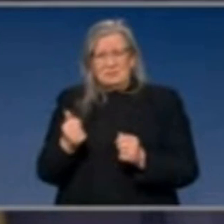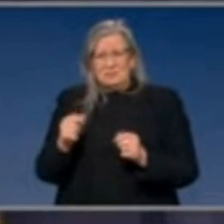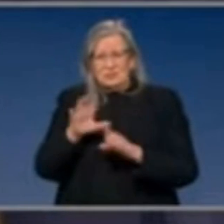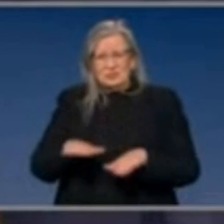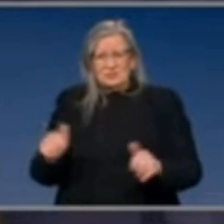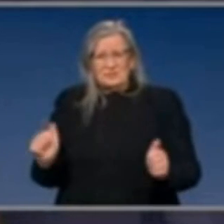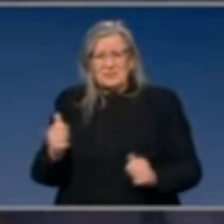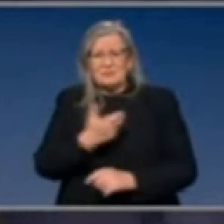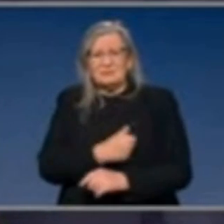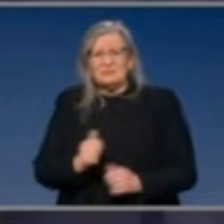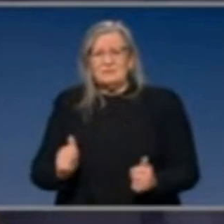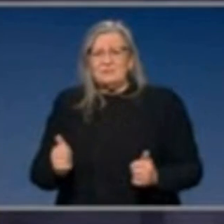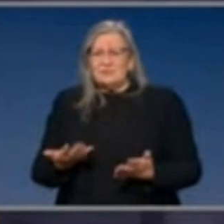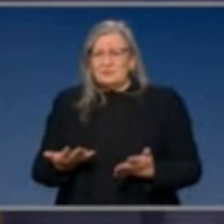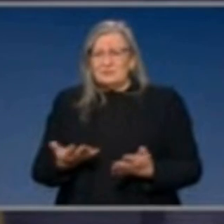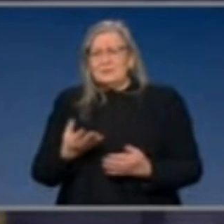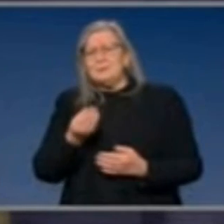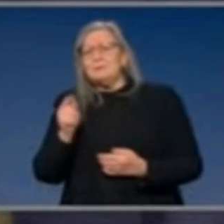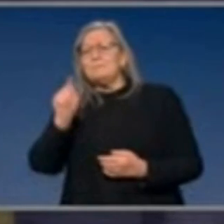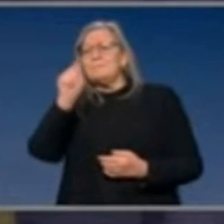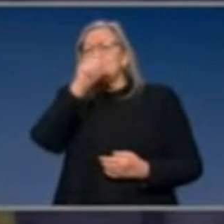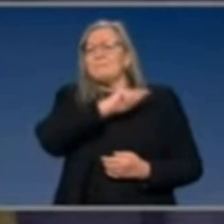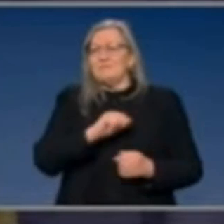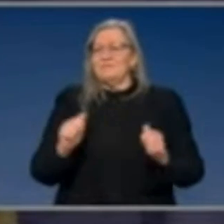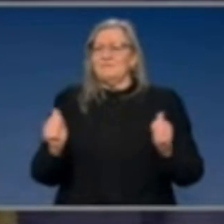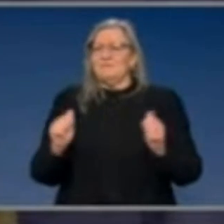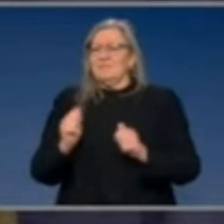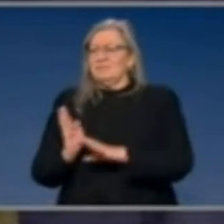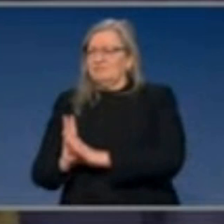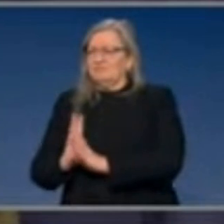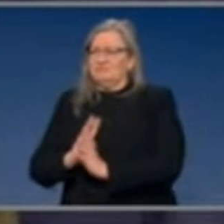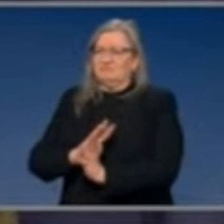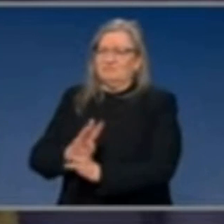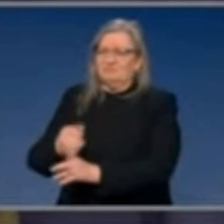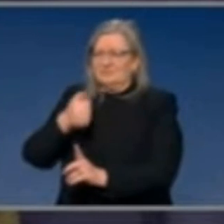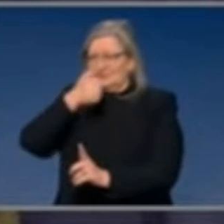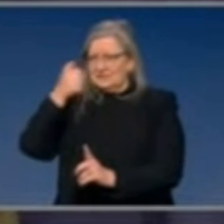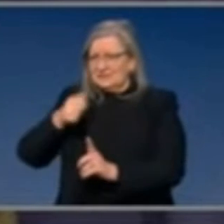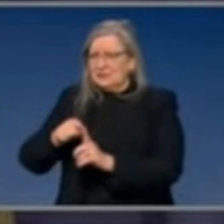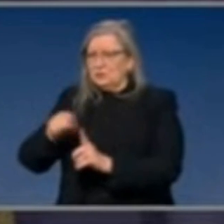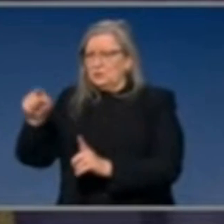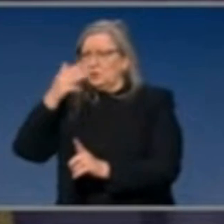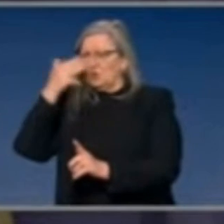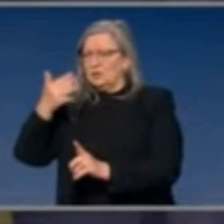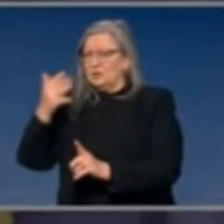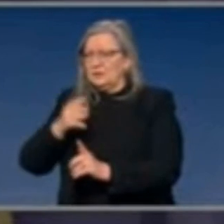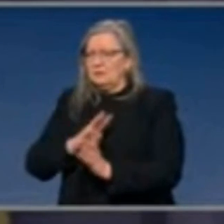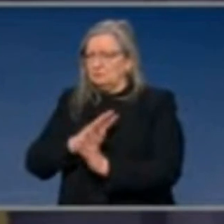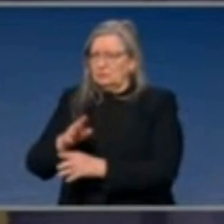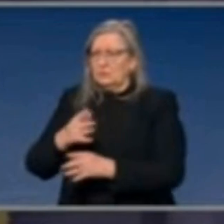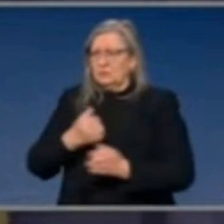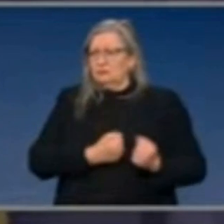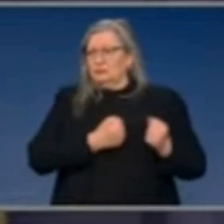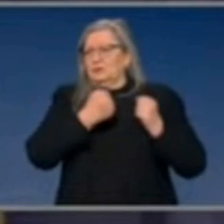know in a couple of the states they've been taking year 12s in that 16 to 19 range to state hubs and the